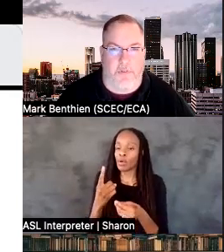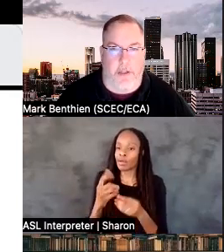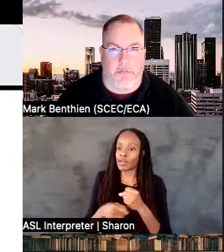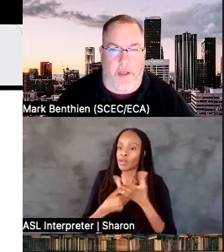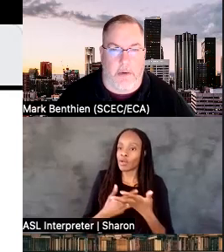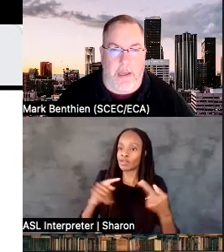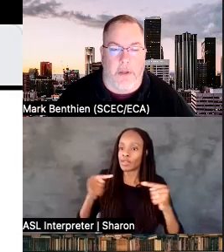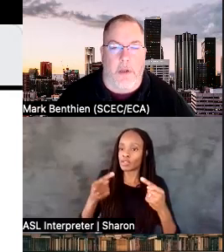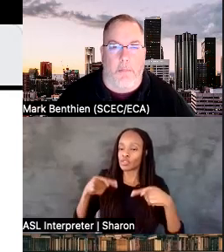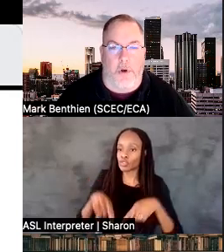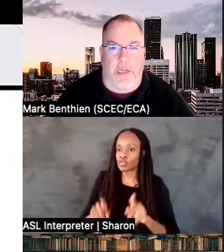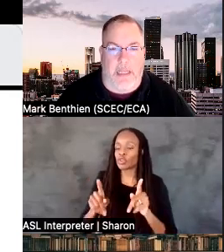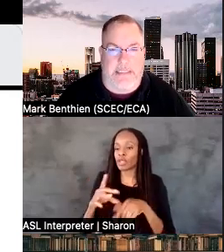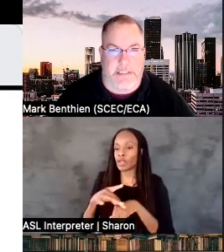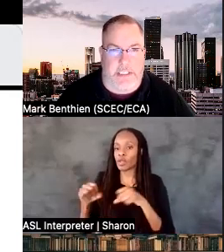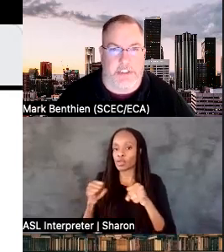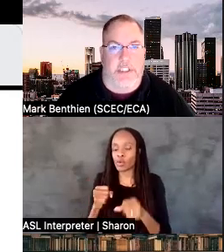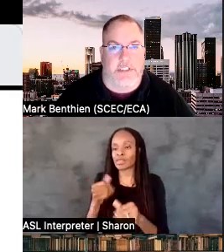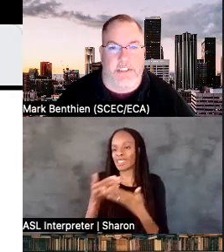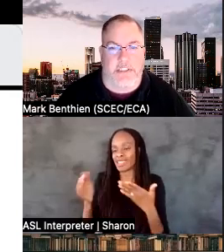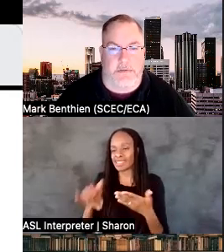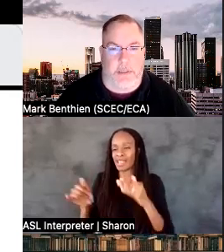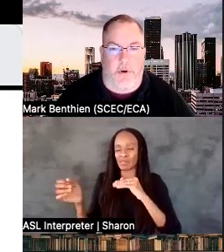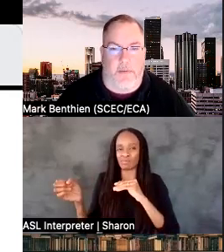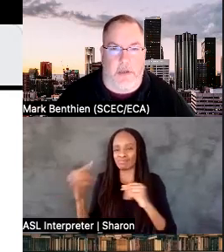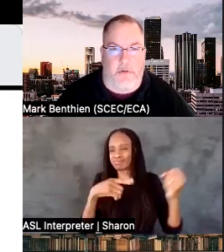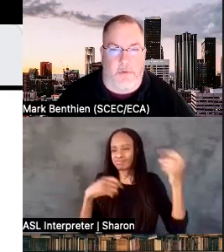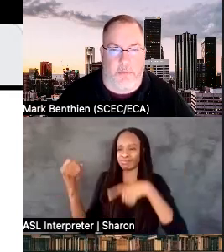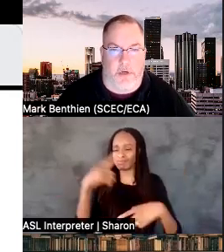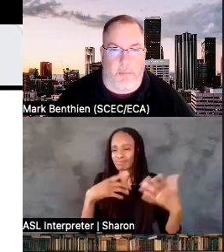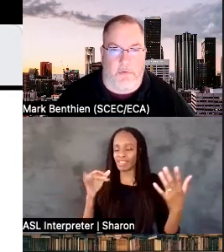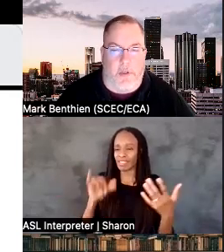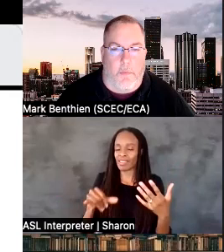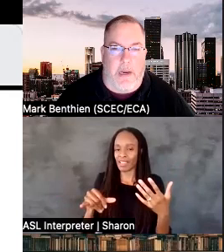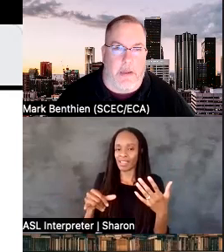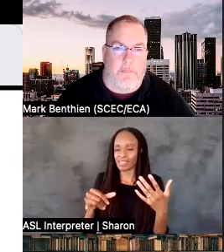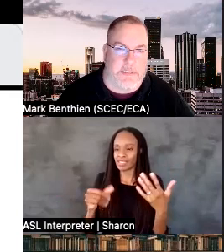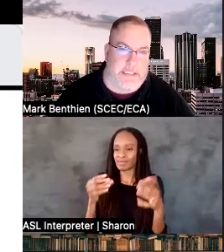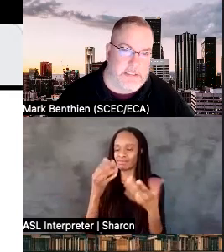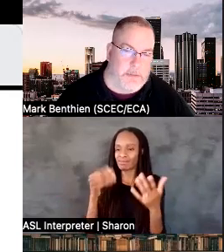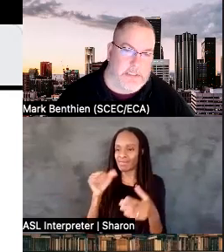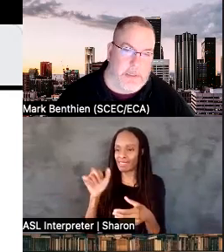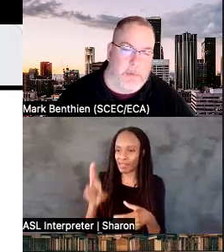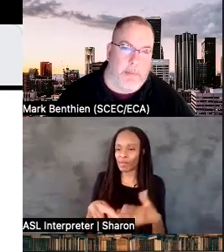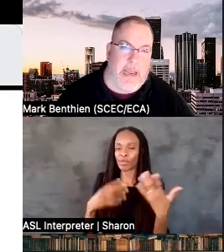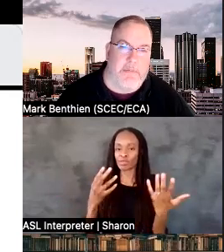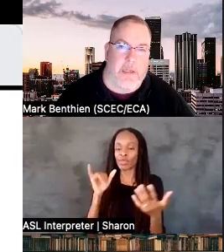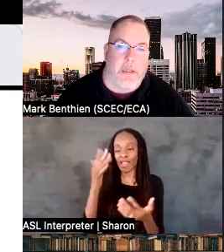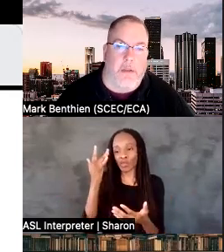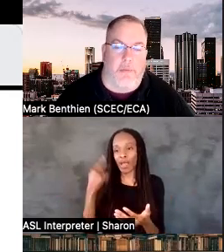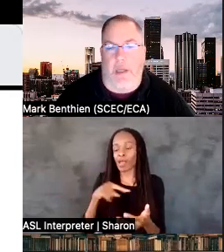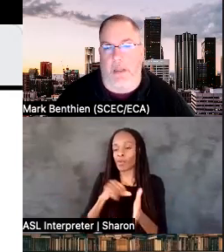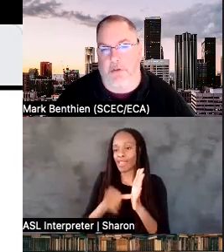things falling and flying around, broken glass and such. So this is really important that you do this work, and why we emphasize it so much. And we will be